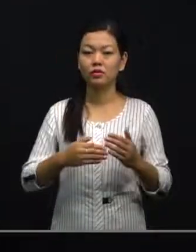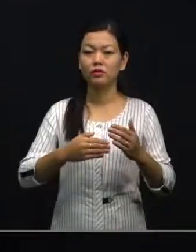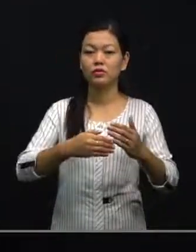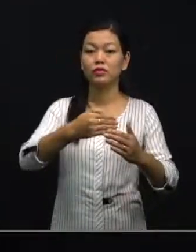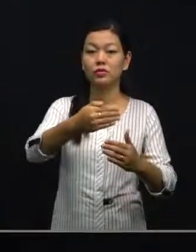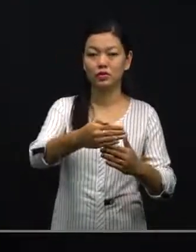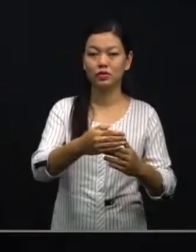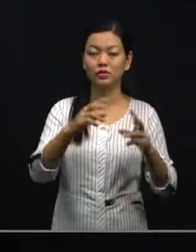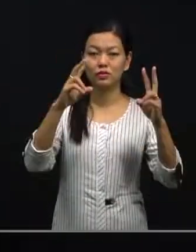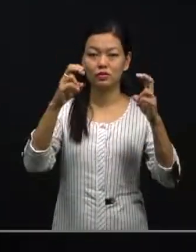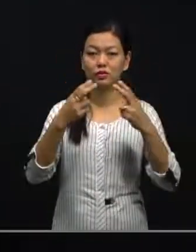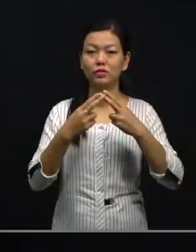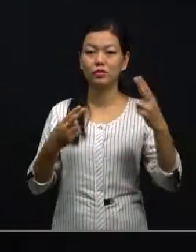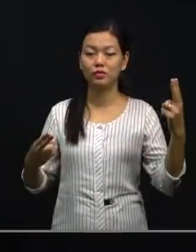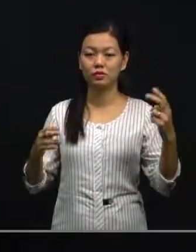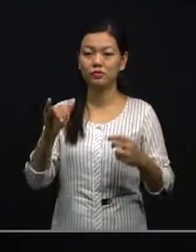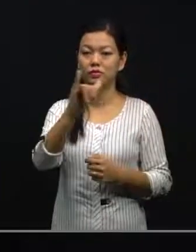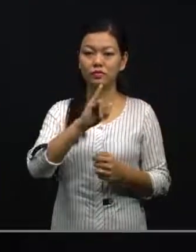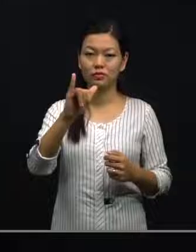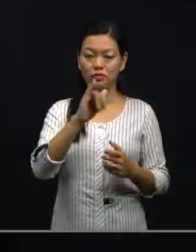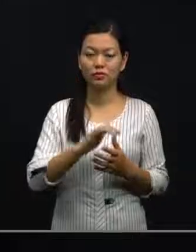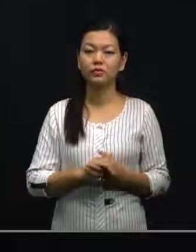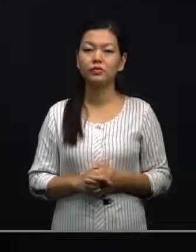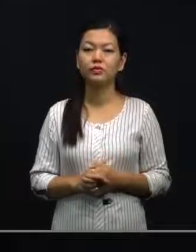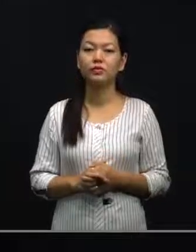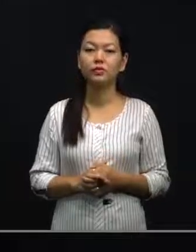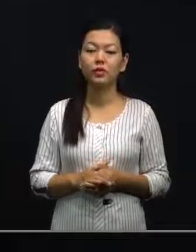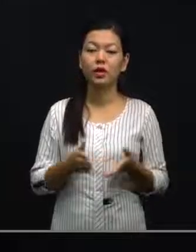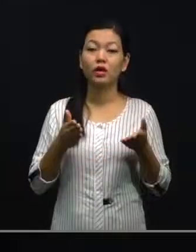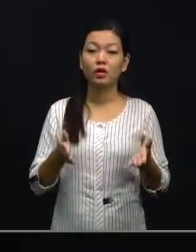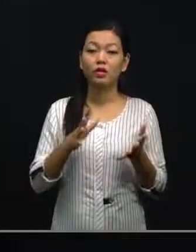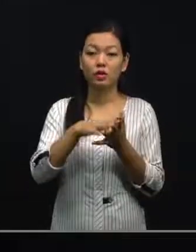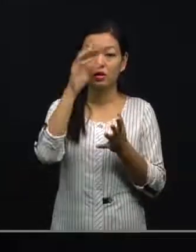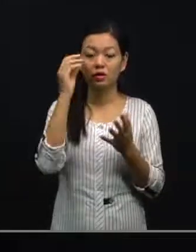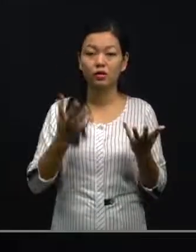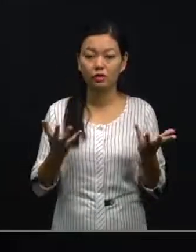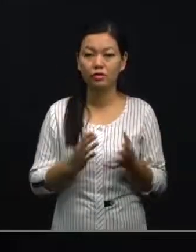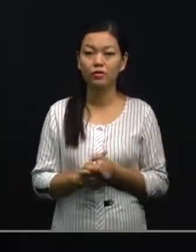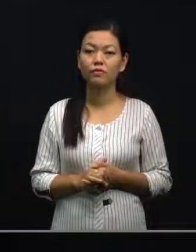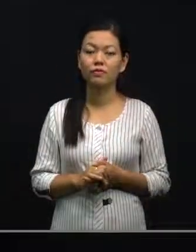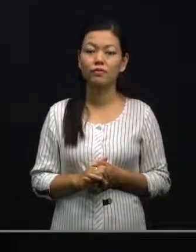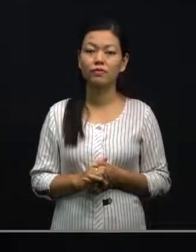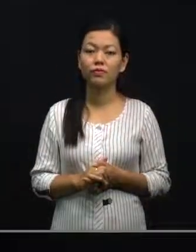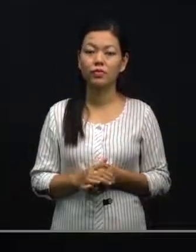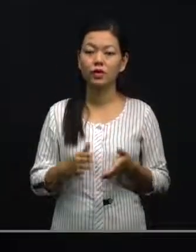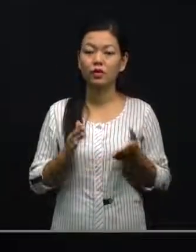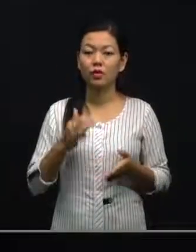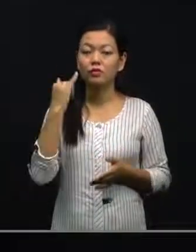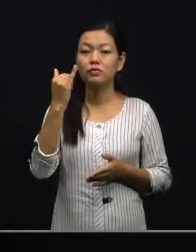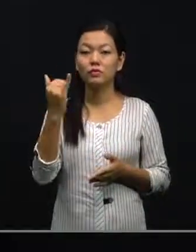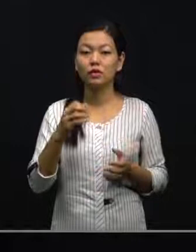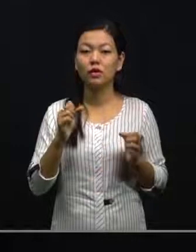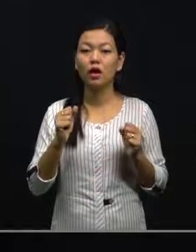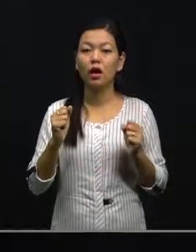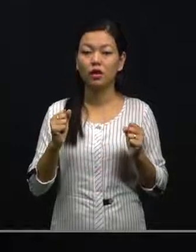topic that is The Canterville Ghost by Oscar Wilde. Today what we are going to do is we are going to find out